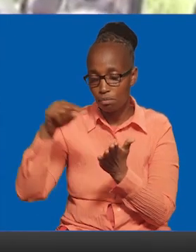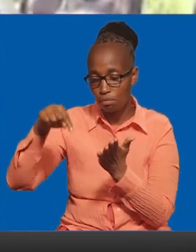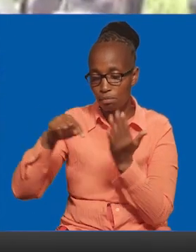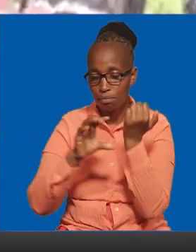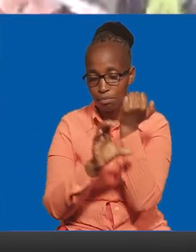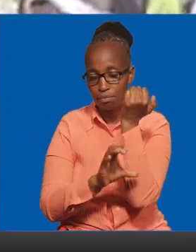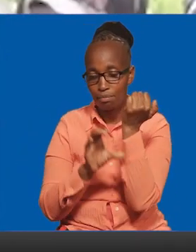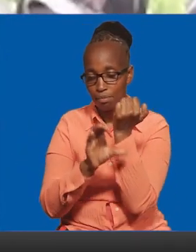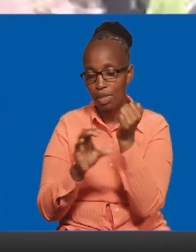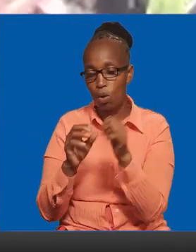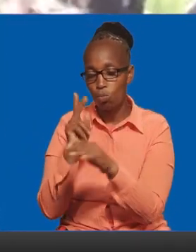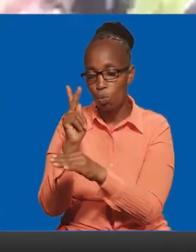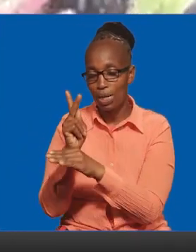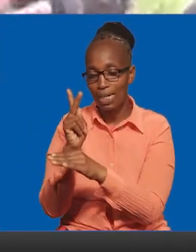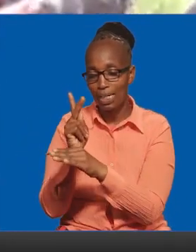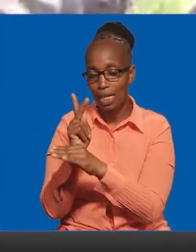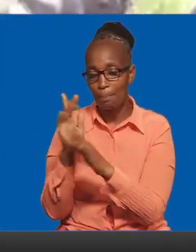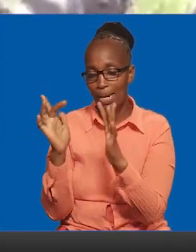comp